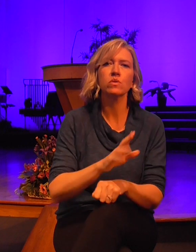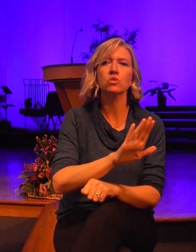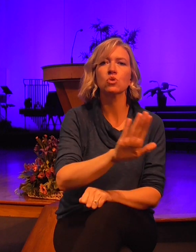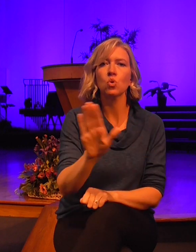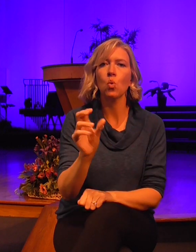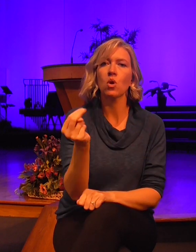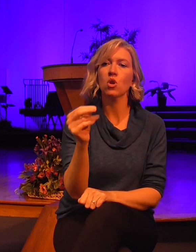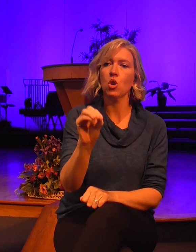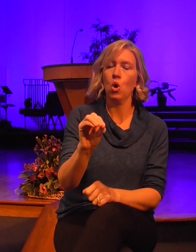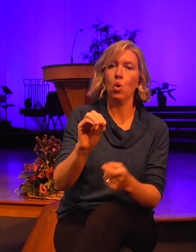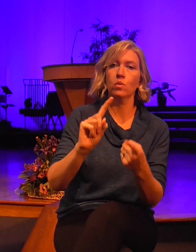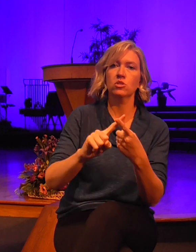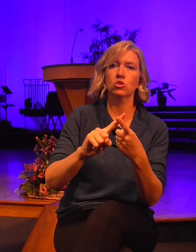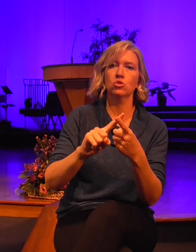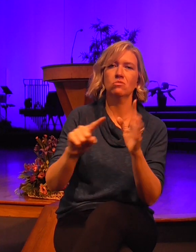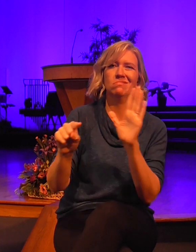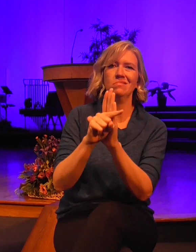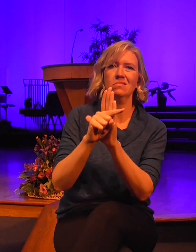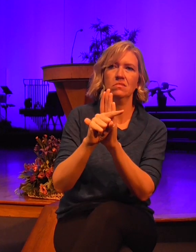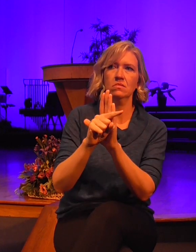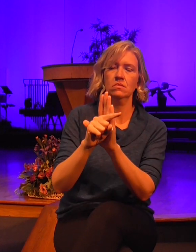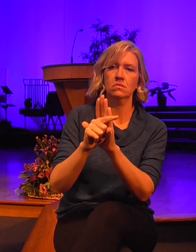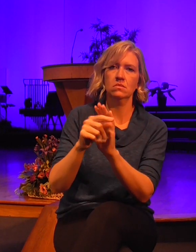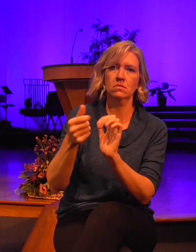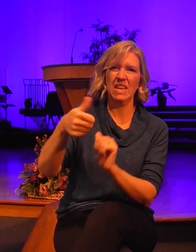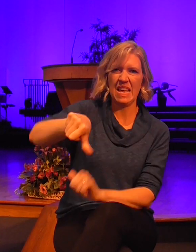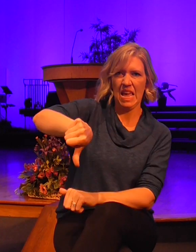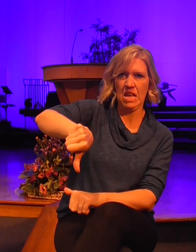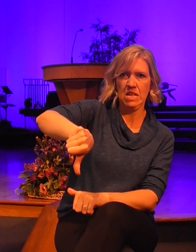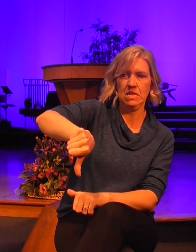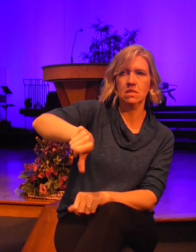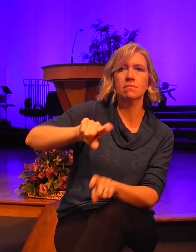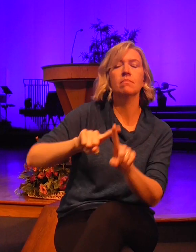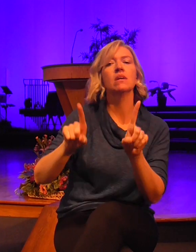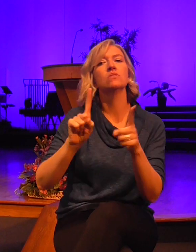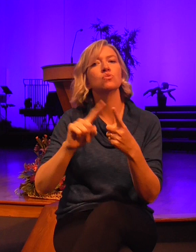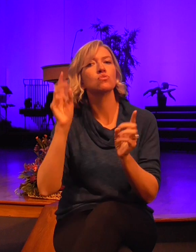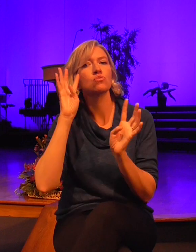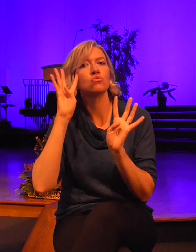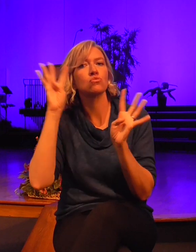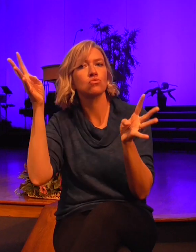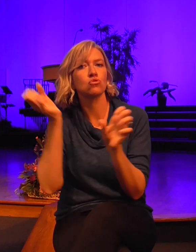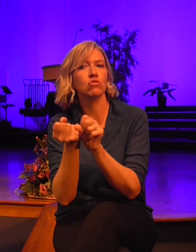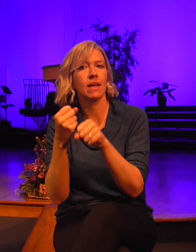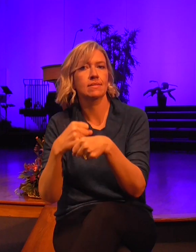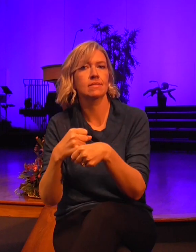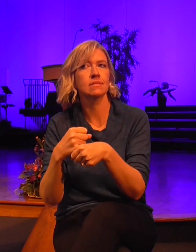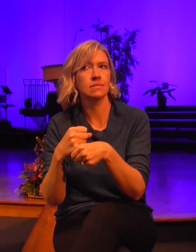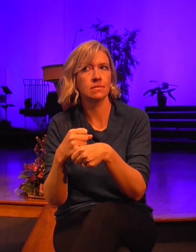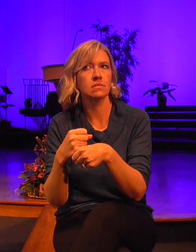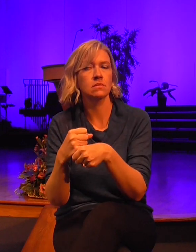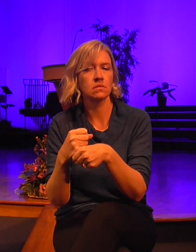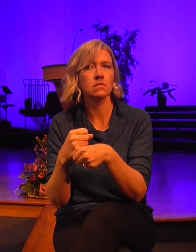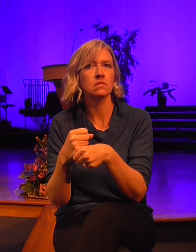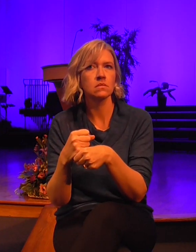create. Don't use your no to negate, but to create.